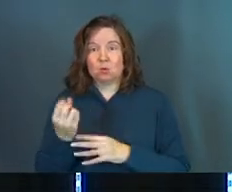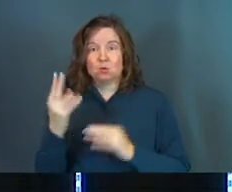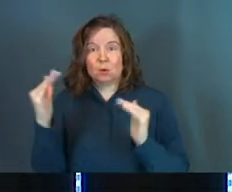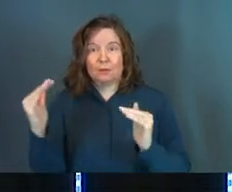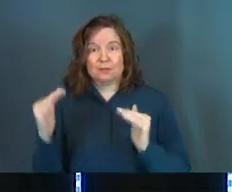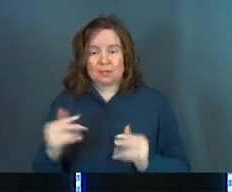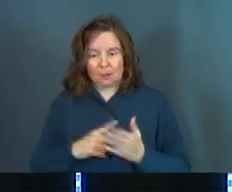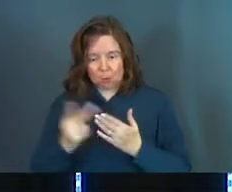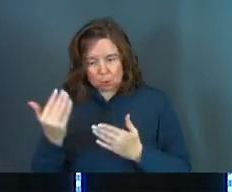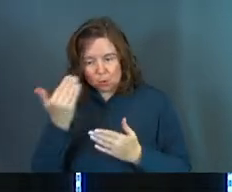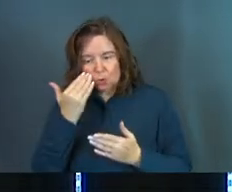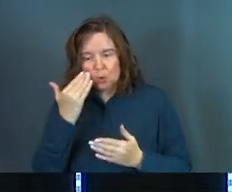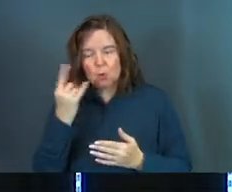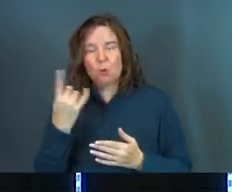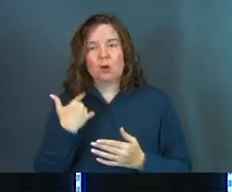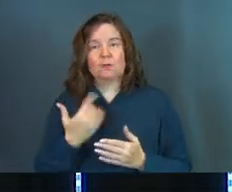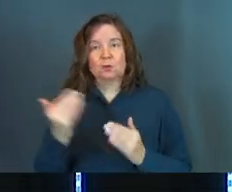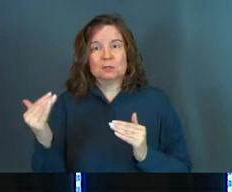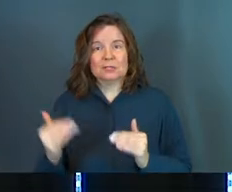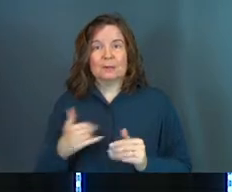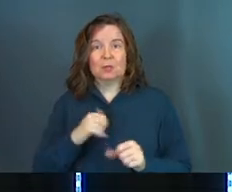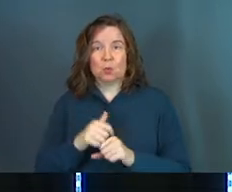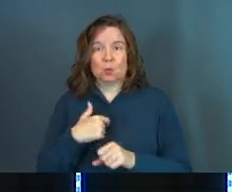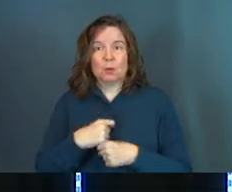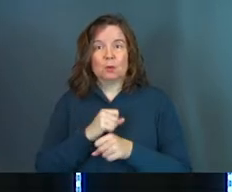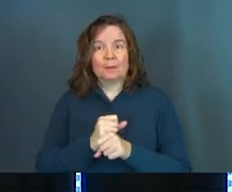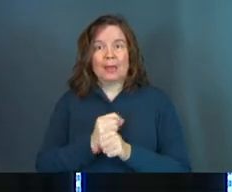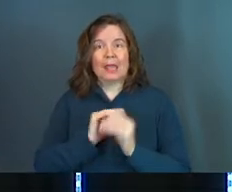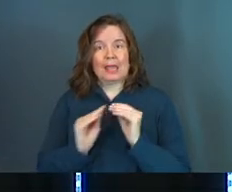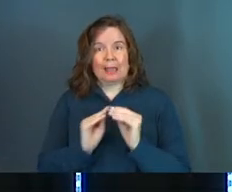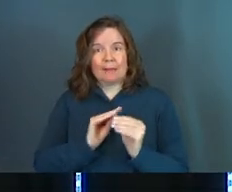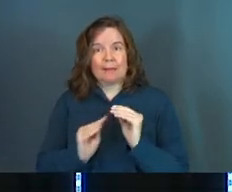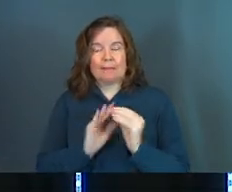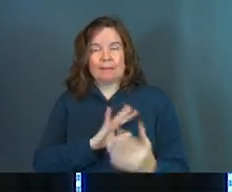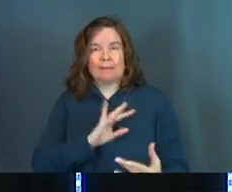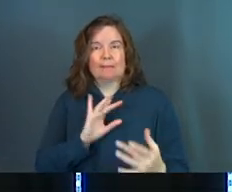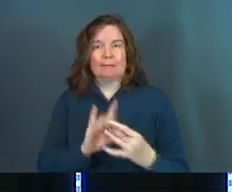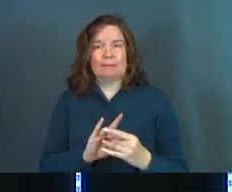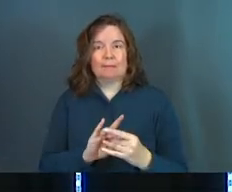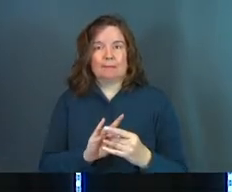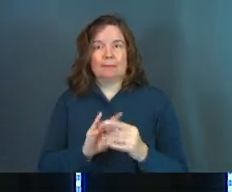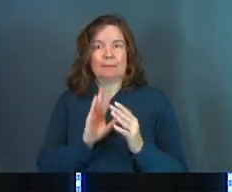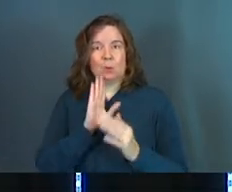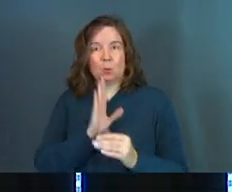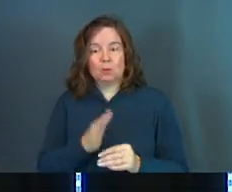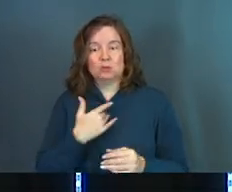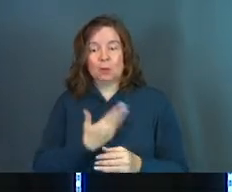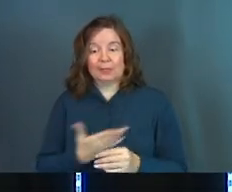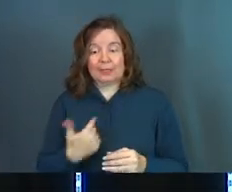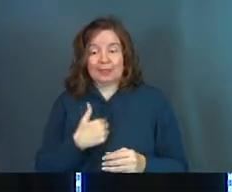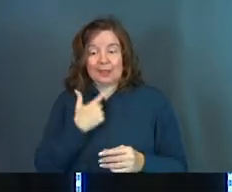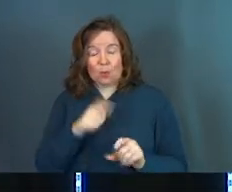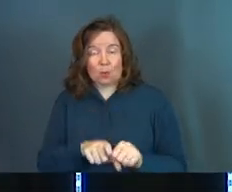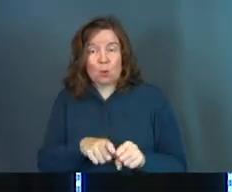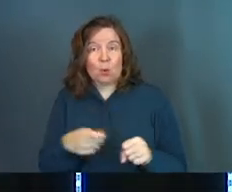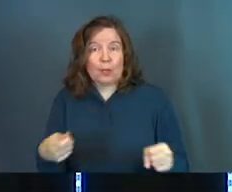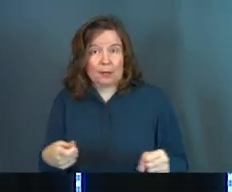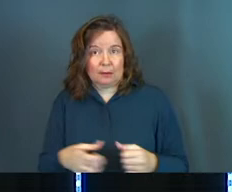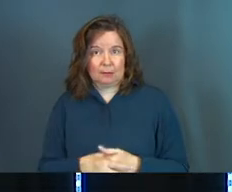12-step program, you know one of those steps is that we're going to make amends and we're going to repair the relationships of the things that we've